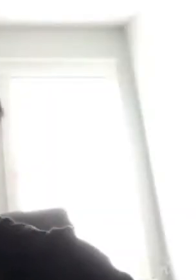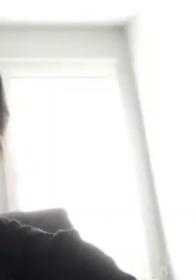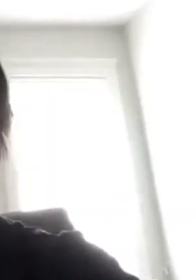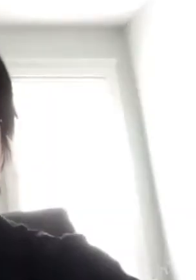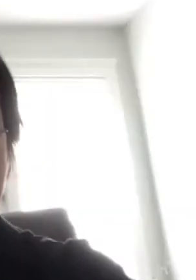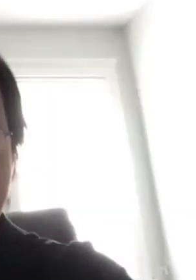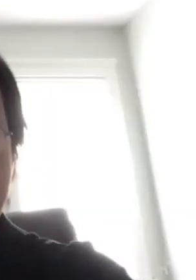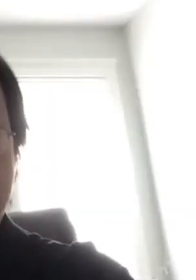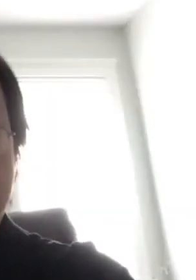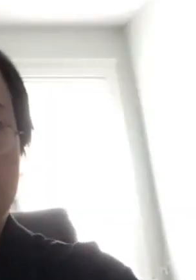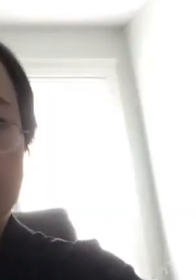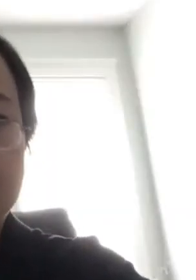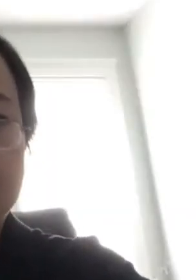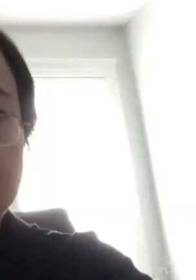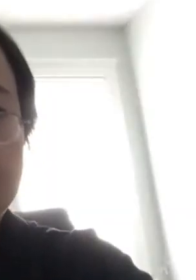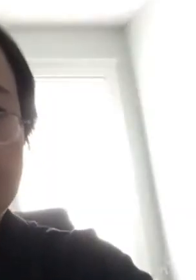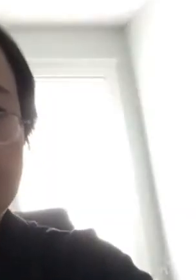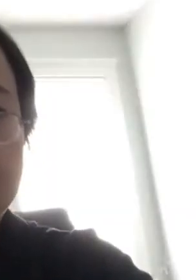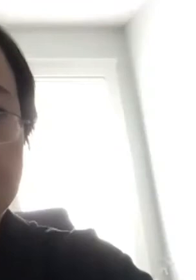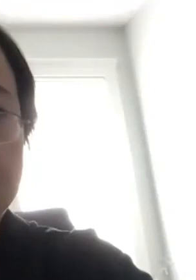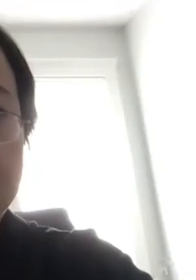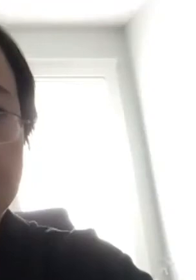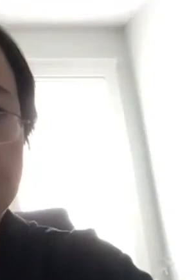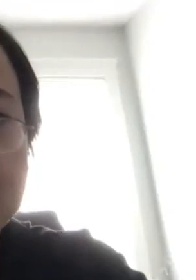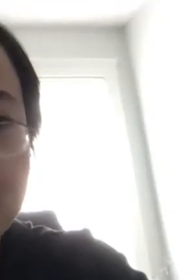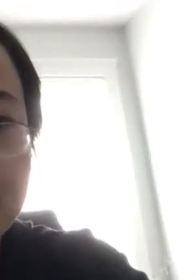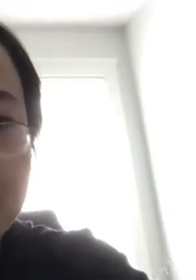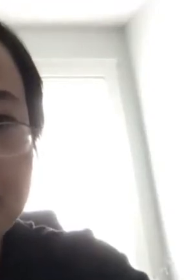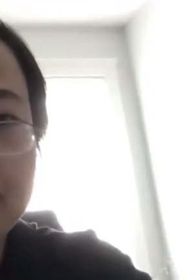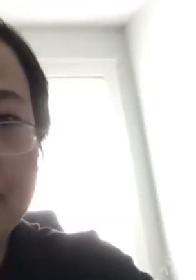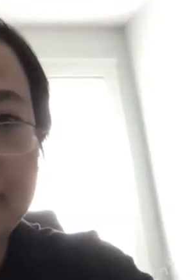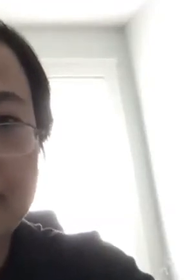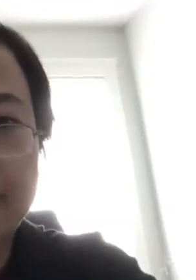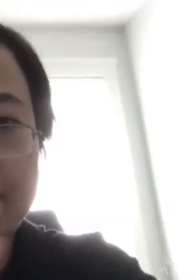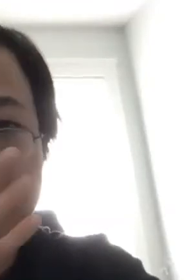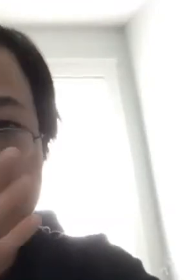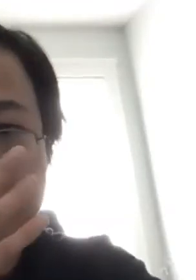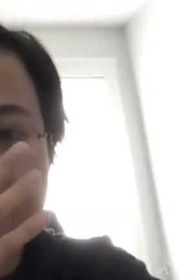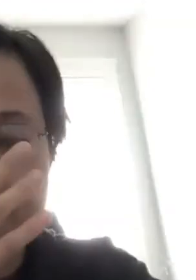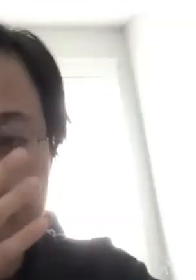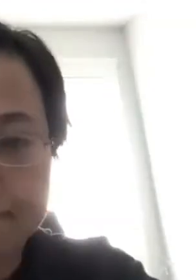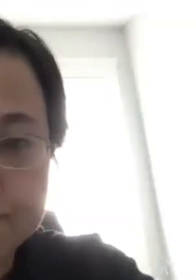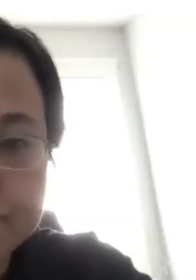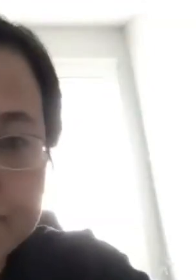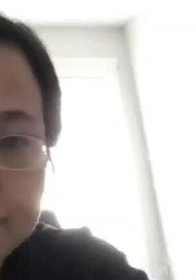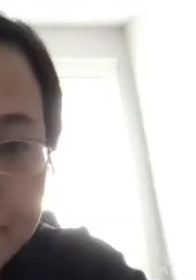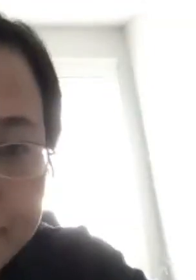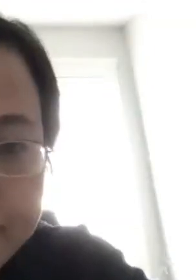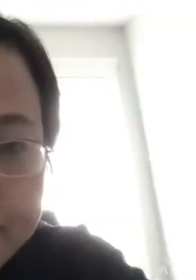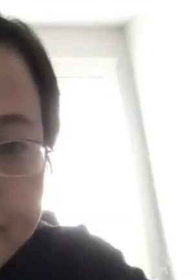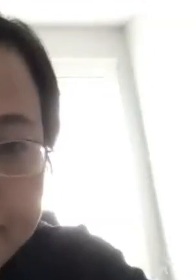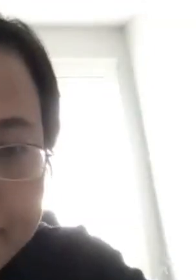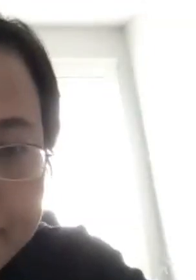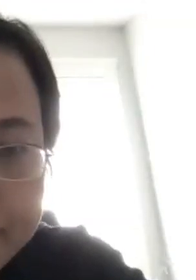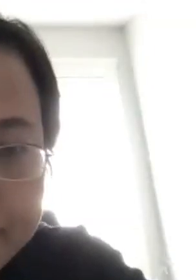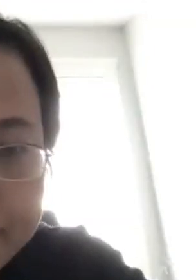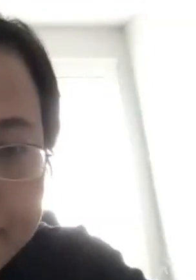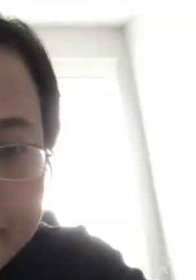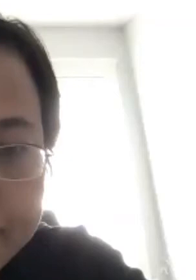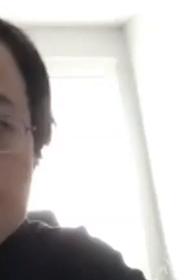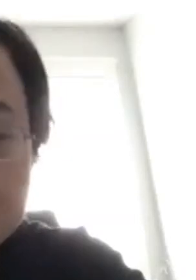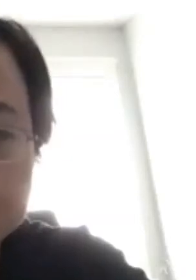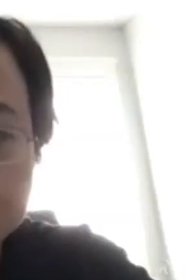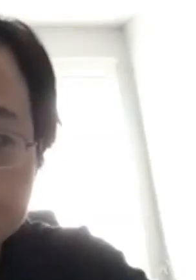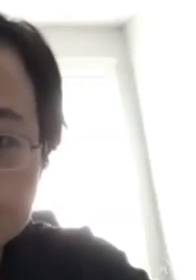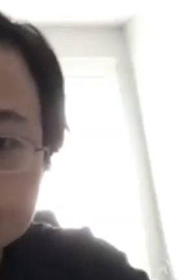Okay, great. Thank you so much. Well, can you say a little bit more? You started to talk about self-report. So Yes. there's